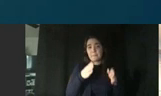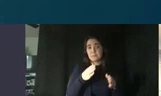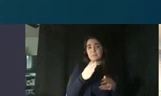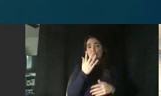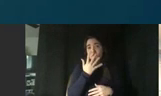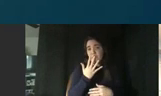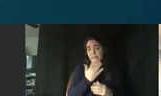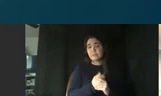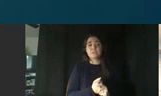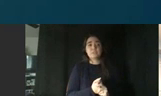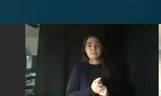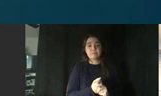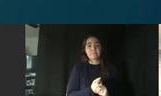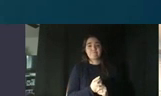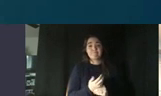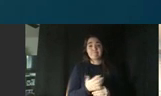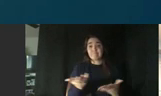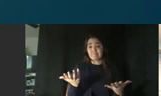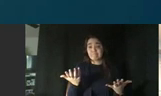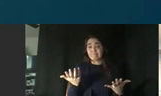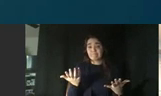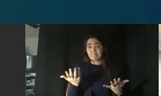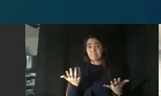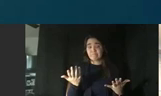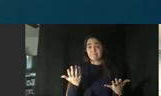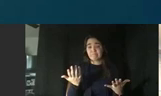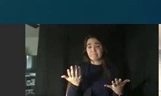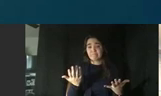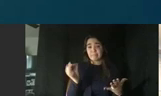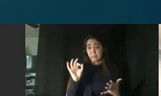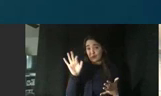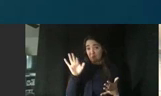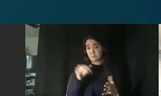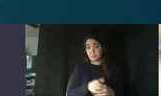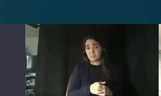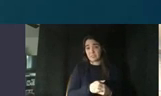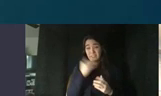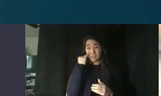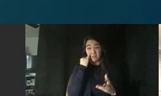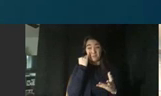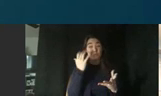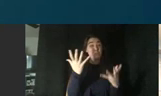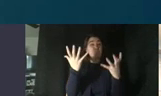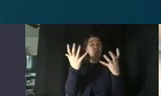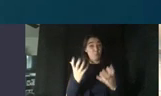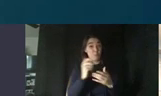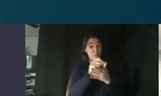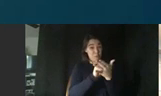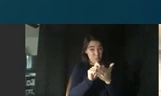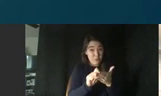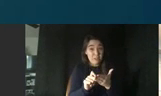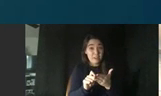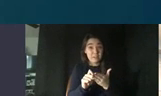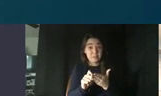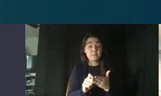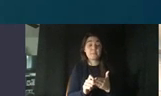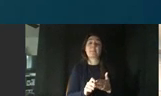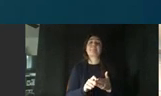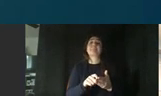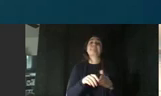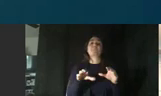is, you know what? If you really, really want to write about it, do it. Do it right.